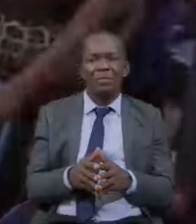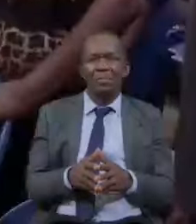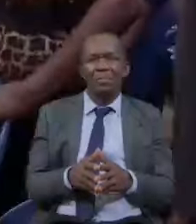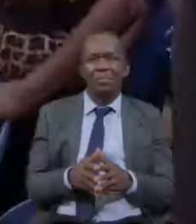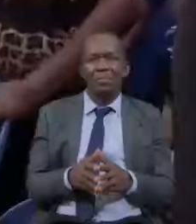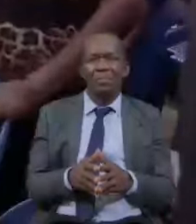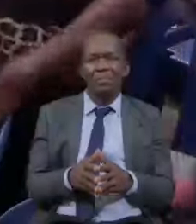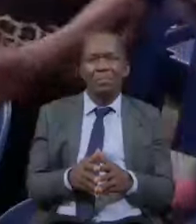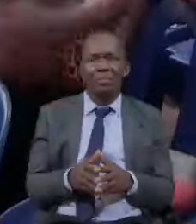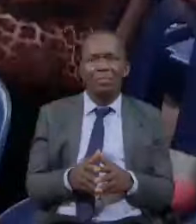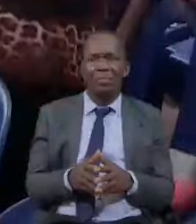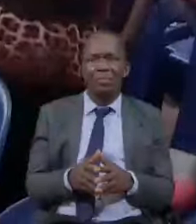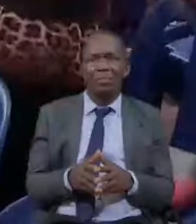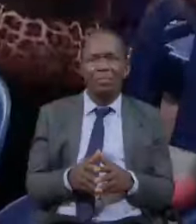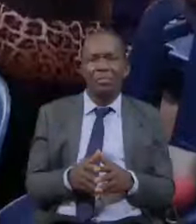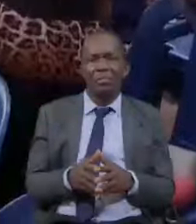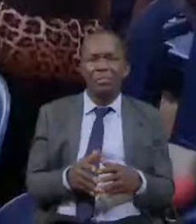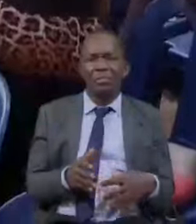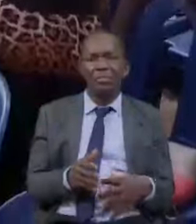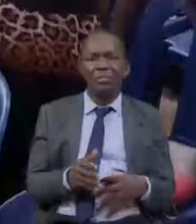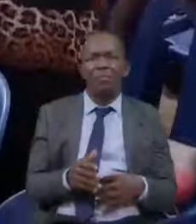Able to embolden you,